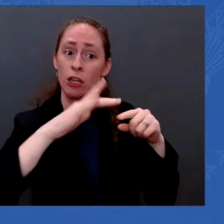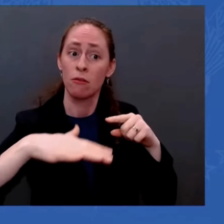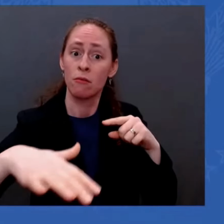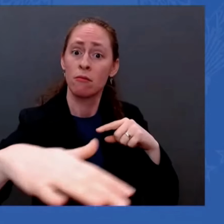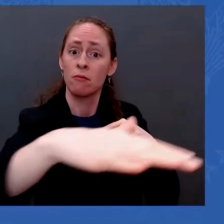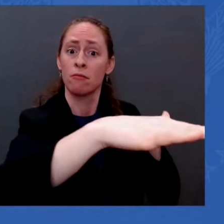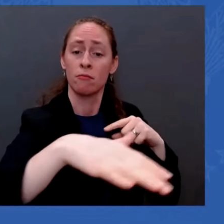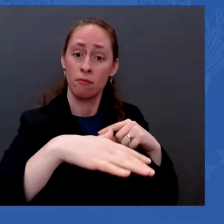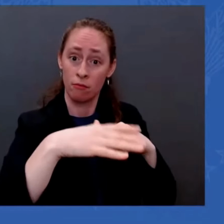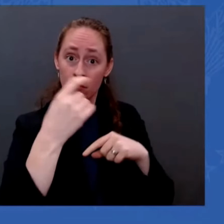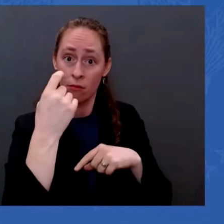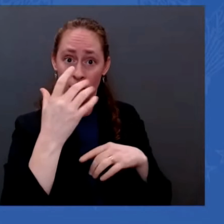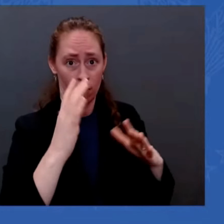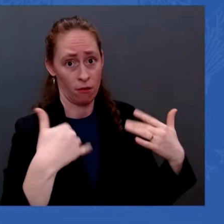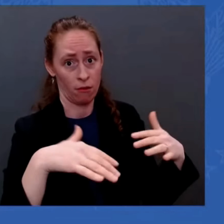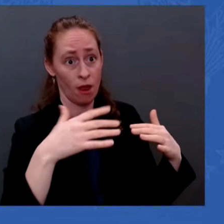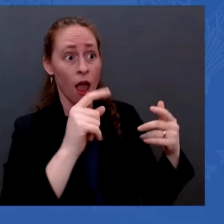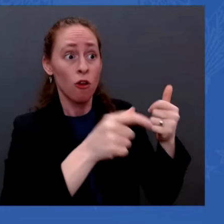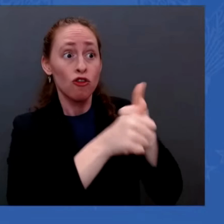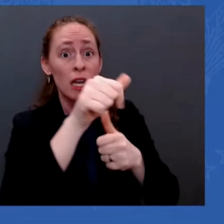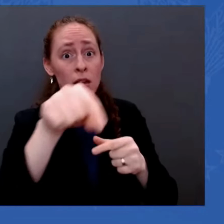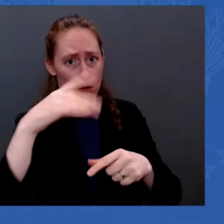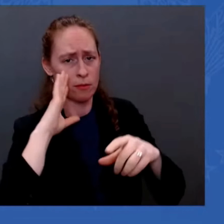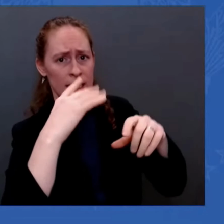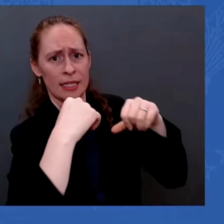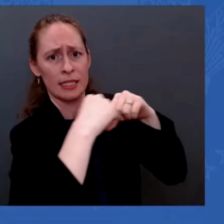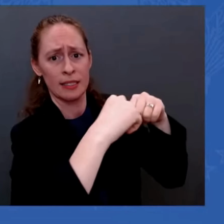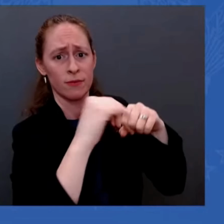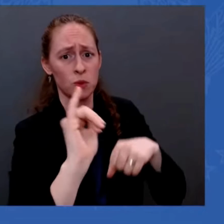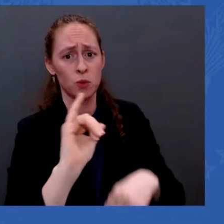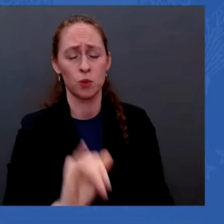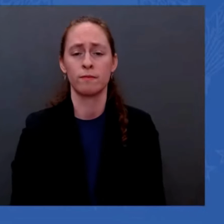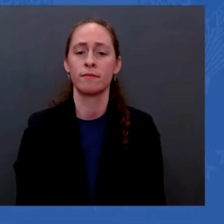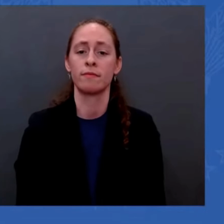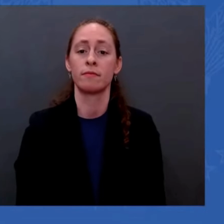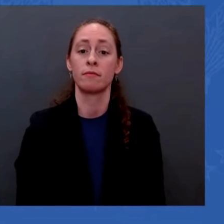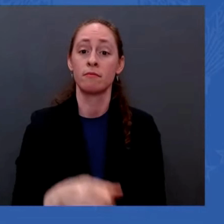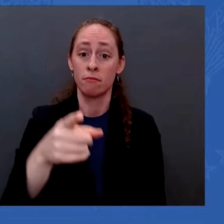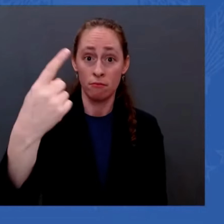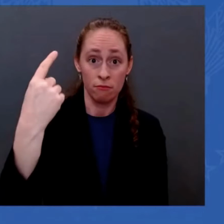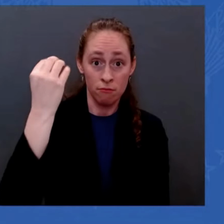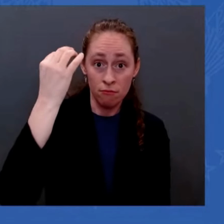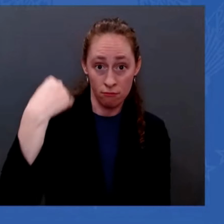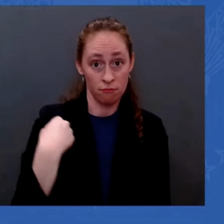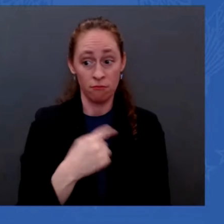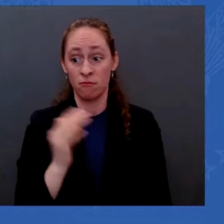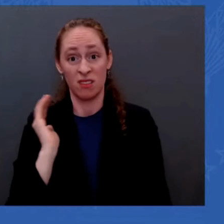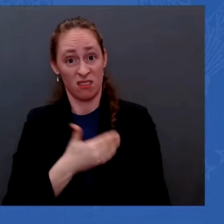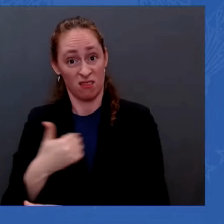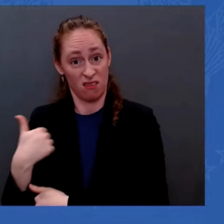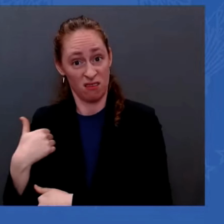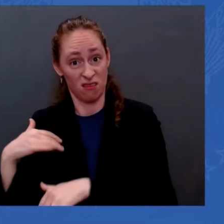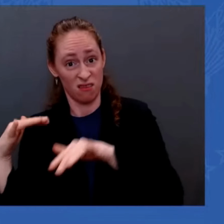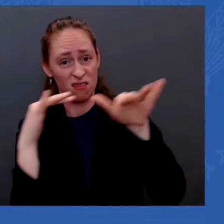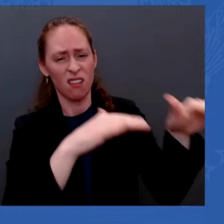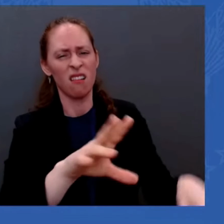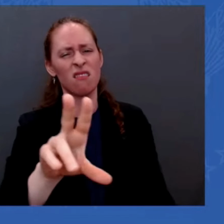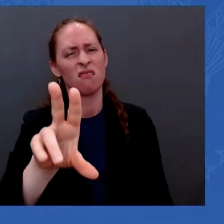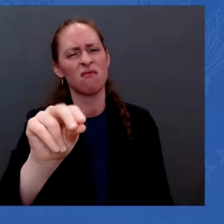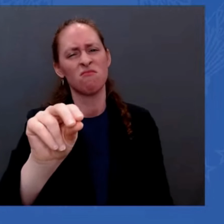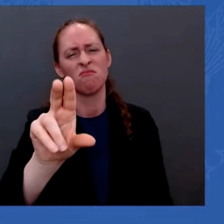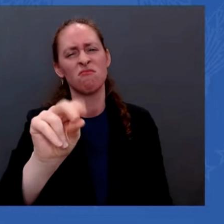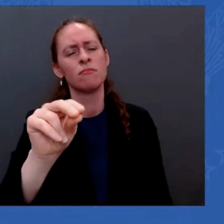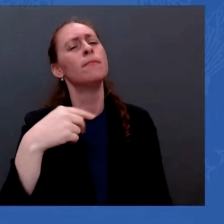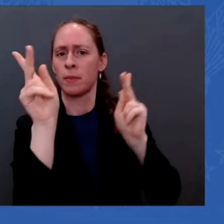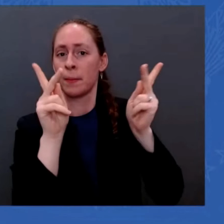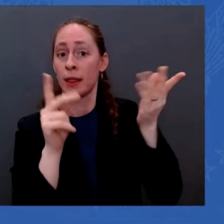in Ukraine, but we will continue to support the Ukrainian people. This past year, the United States provided a record amount of security assistance